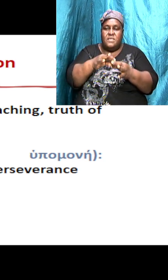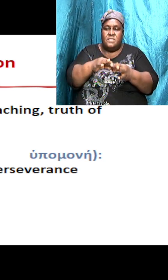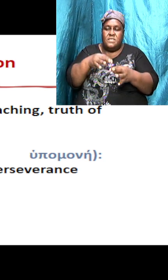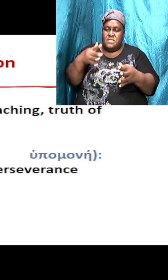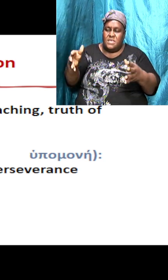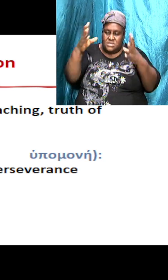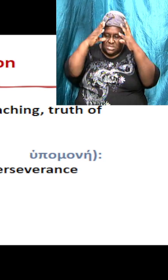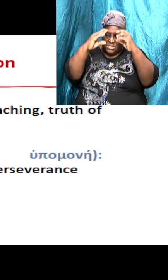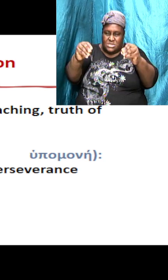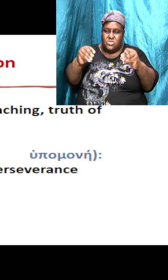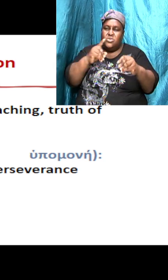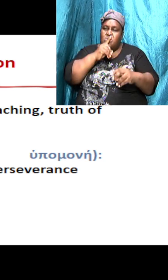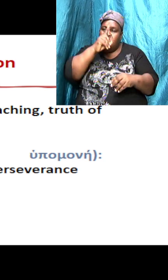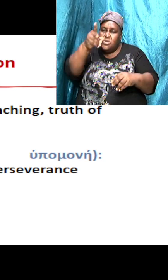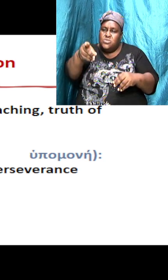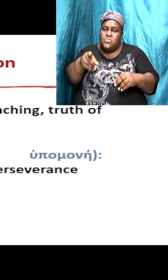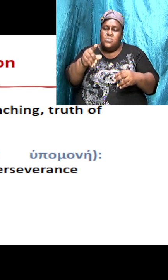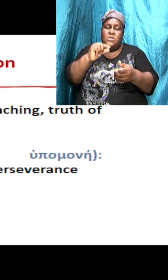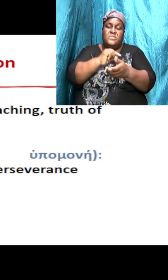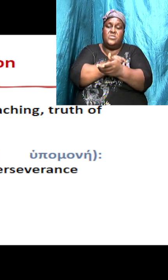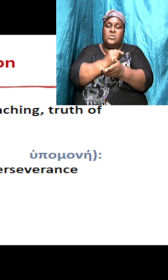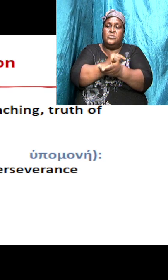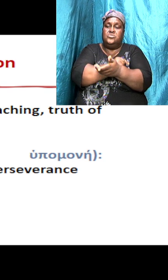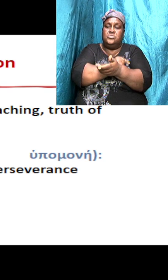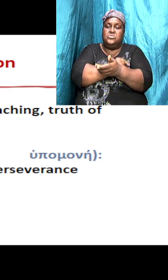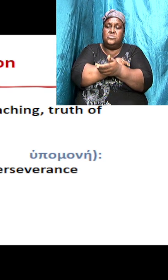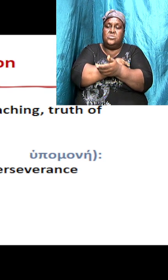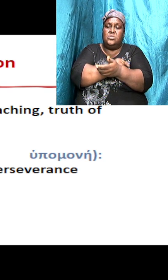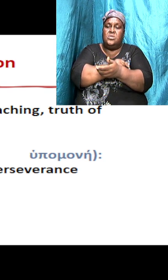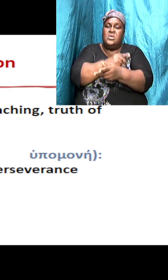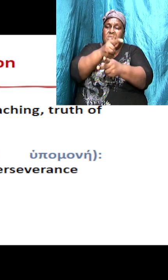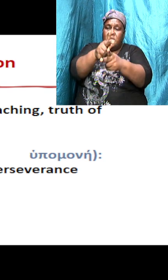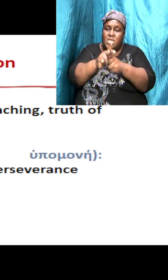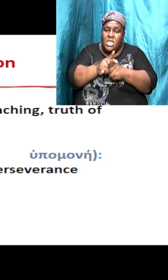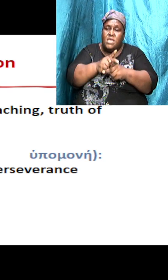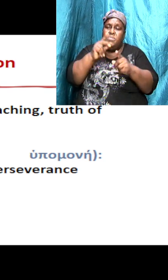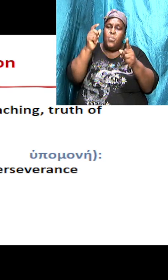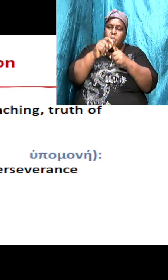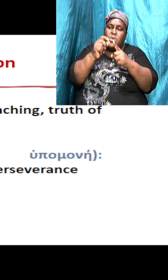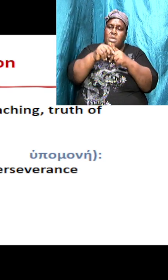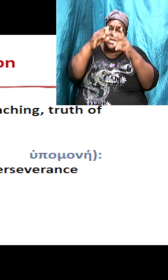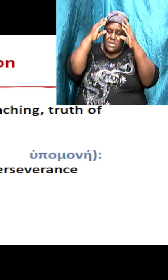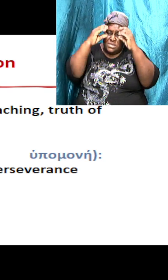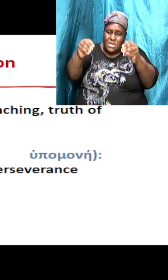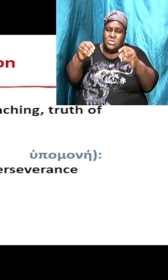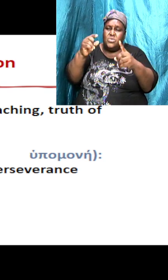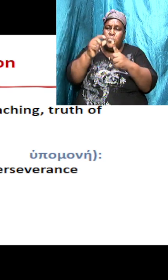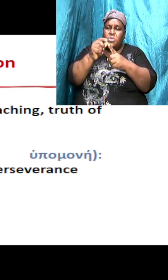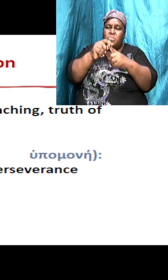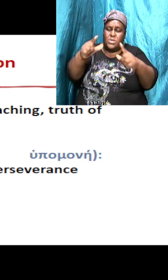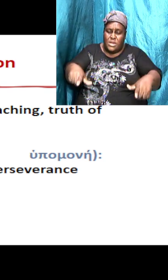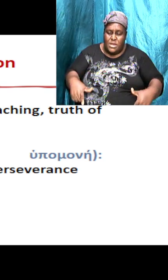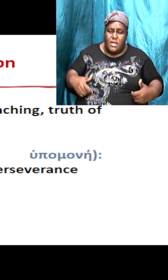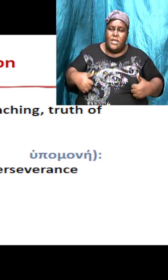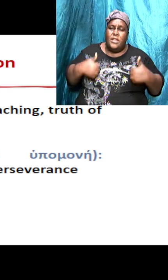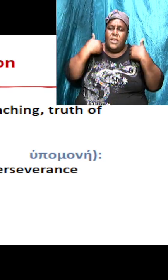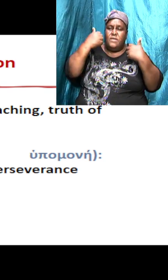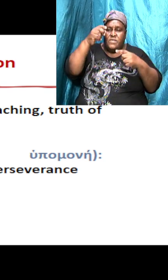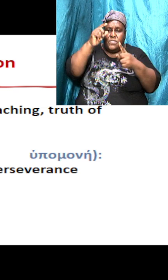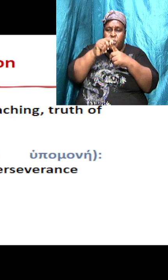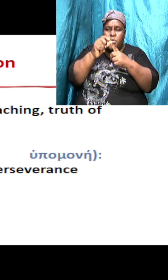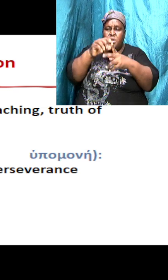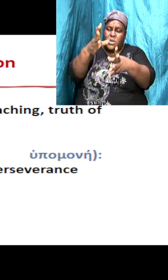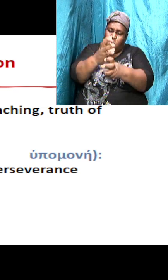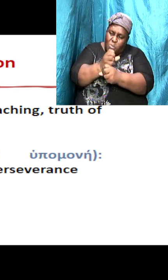teaching, the truth of the doctrine. They kept the word, they taught the word, they were living the word. They held